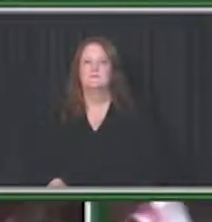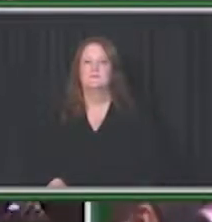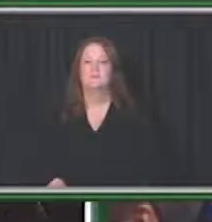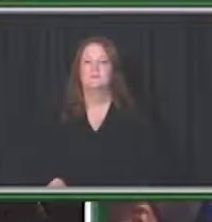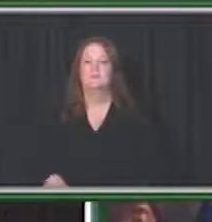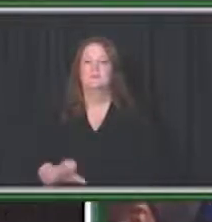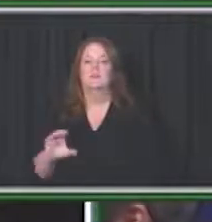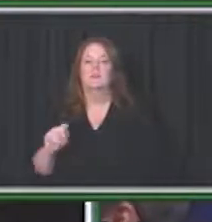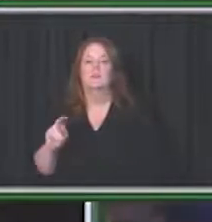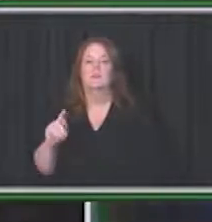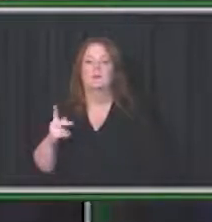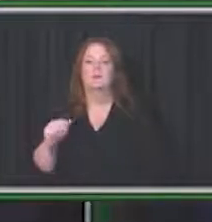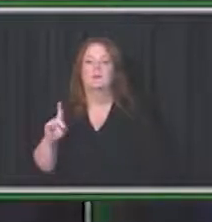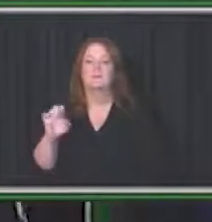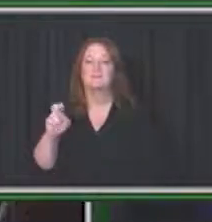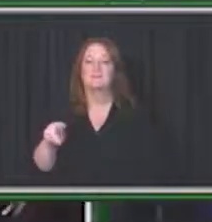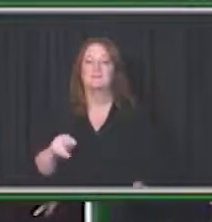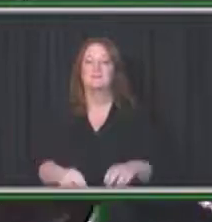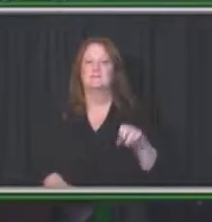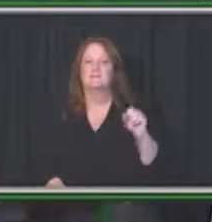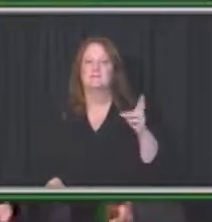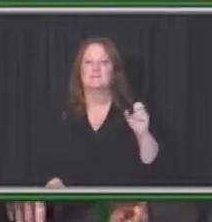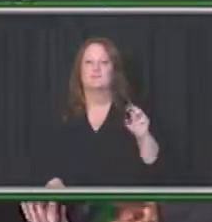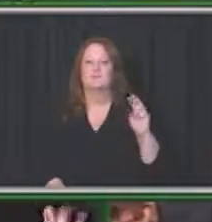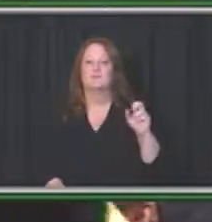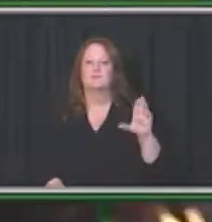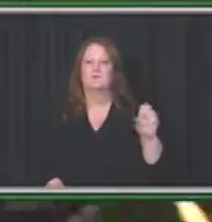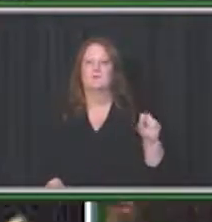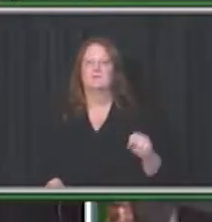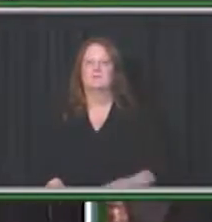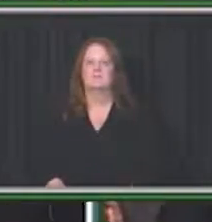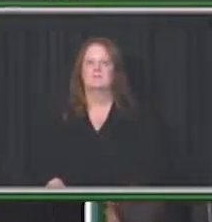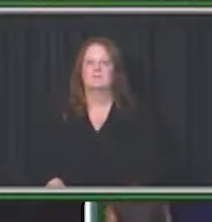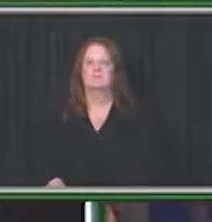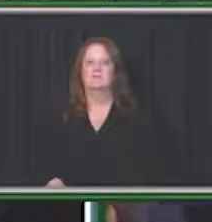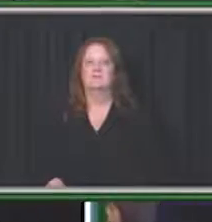Corintha Dixon. Shannon Morris.